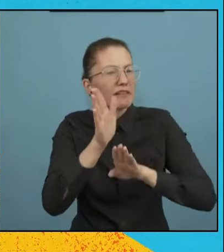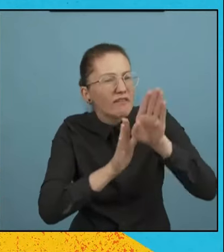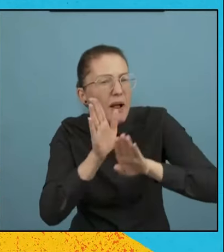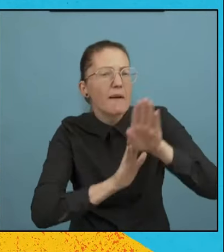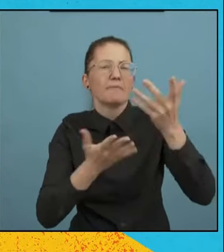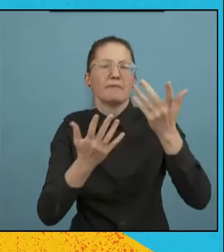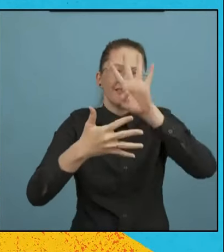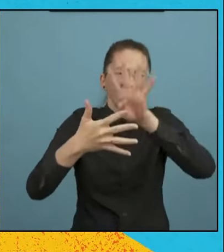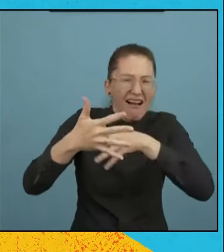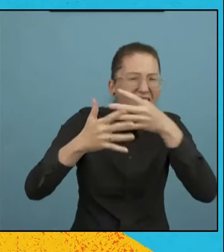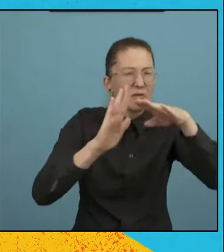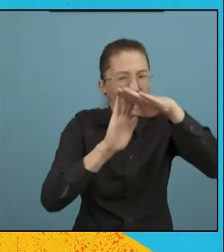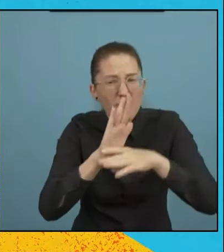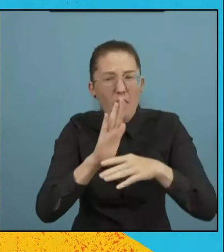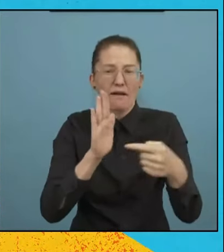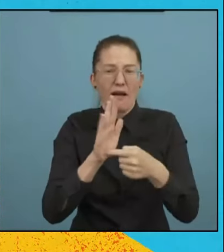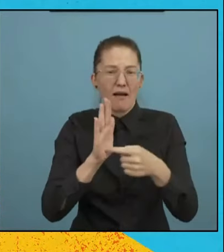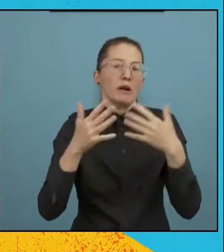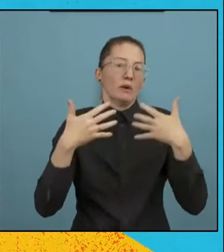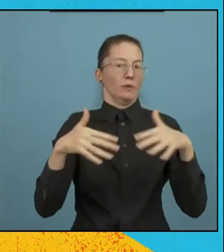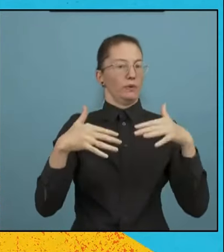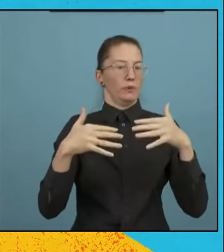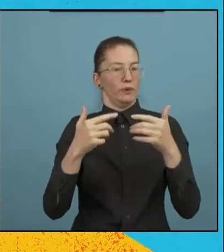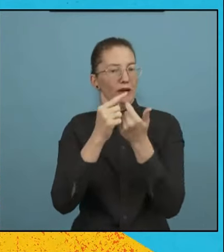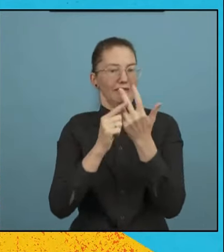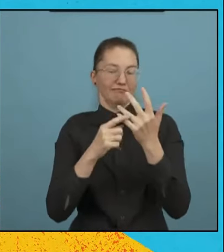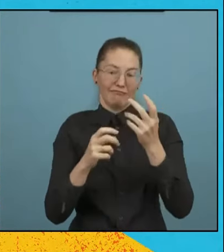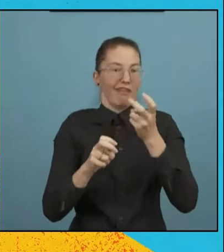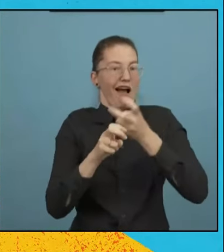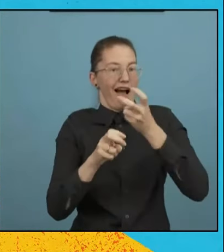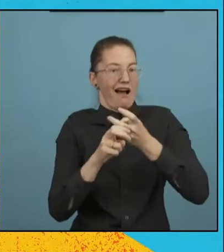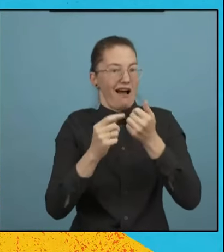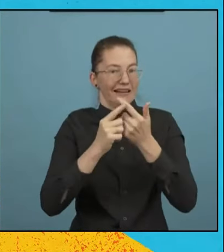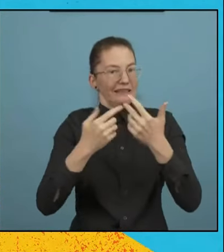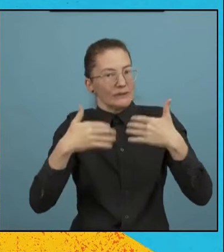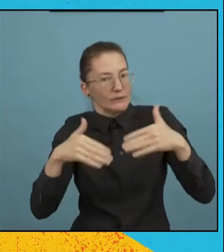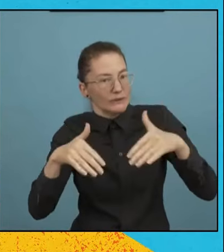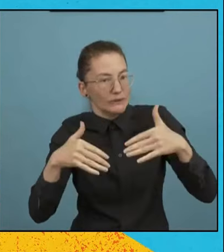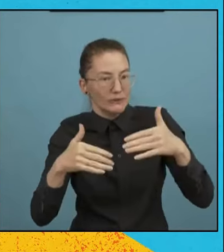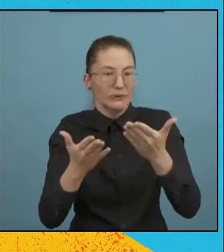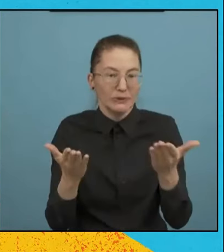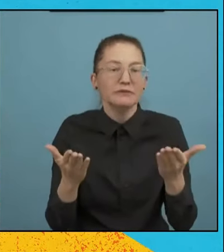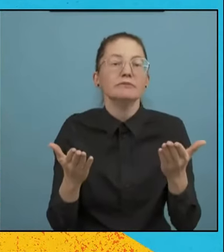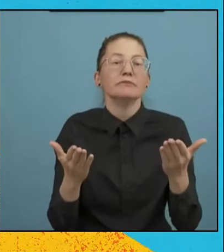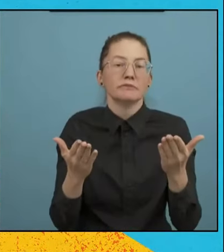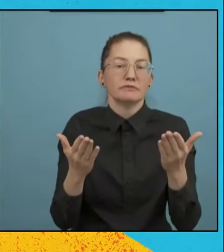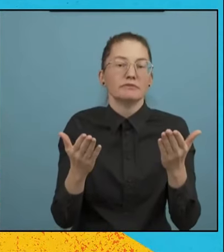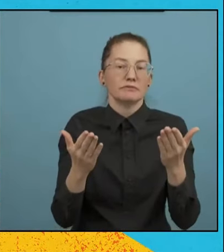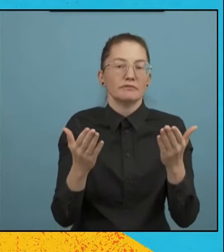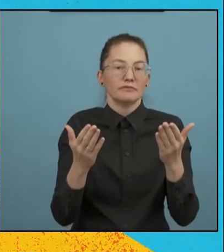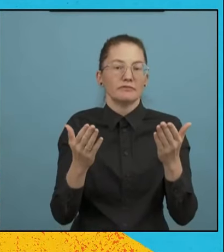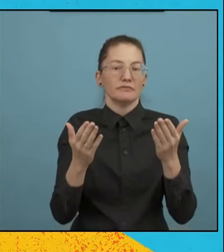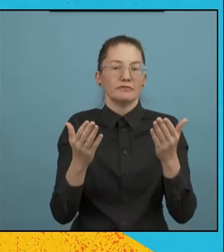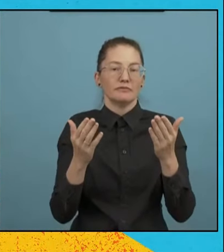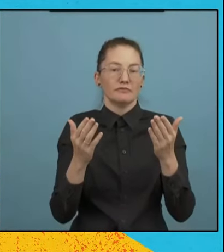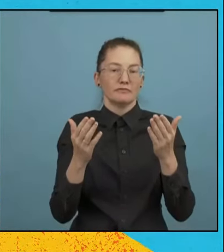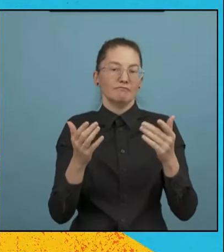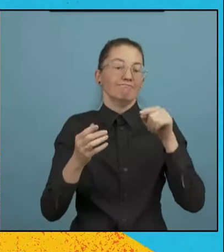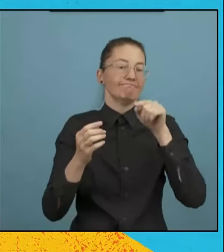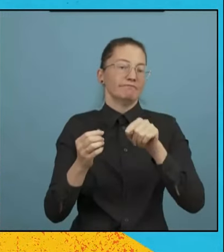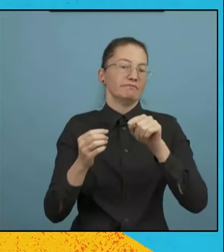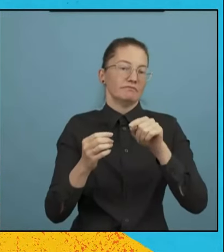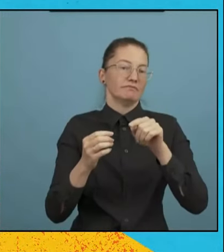$2.25 trillion spent in 2022 on essentially military hardware, personnel, defense. Look at how we are